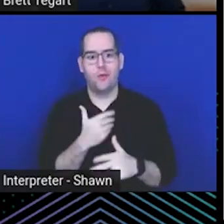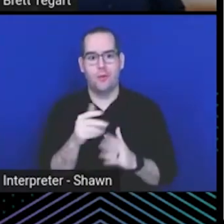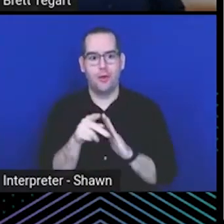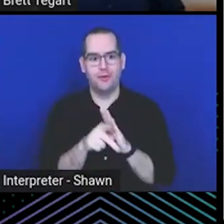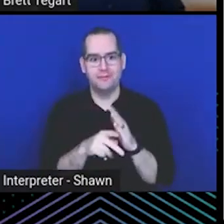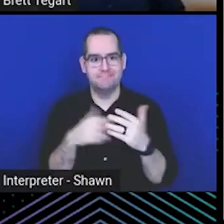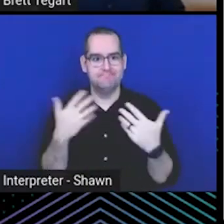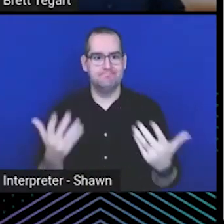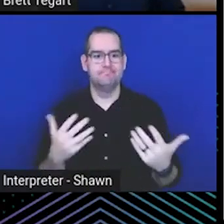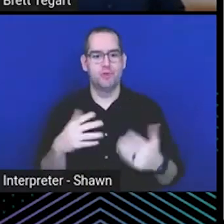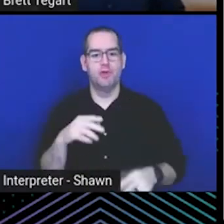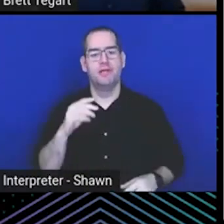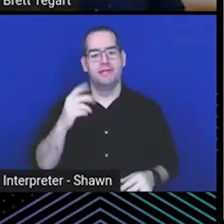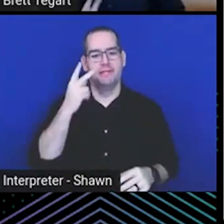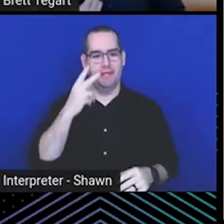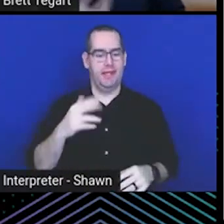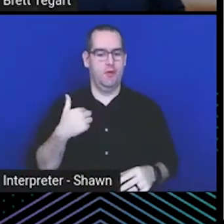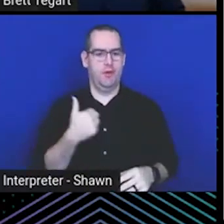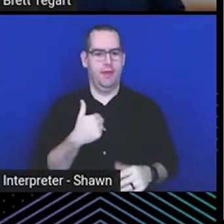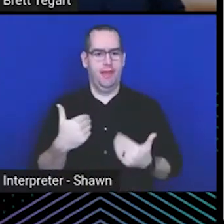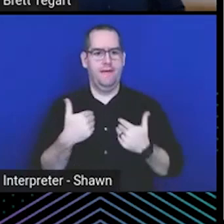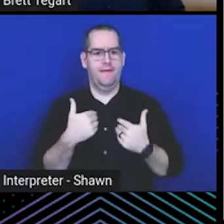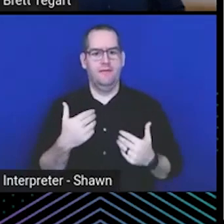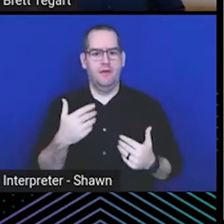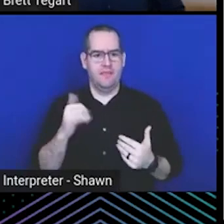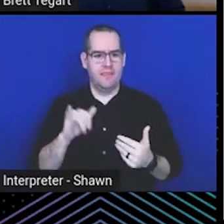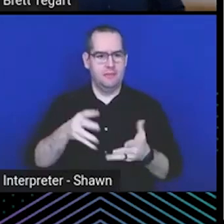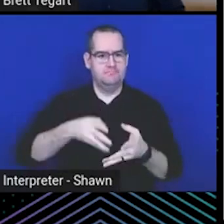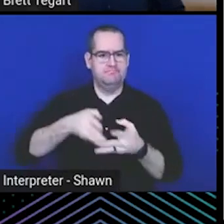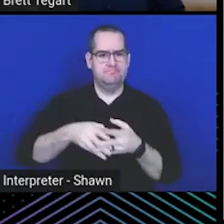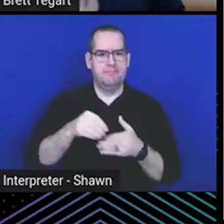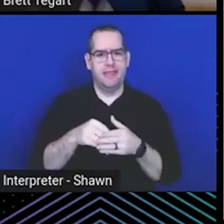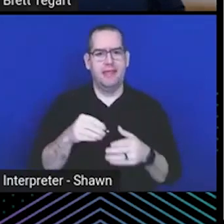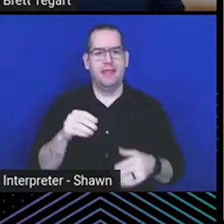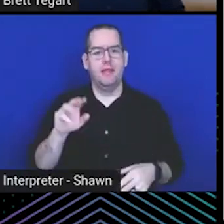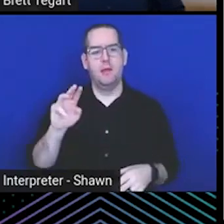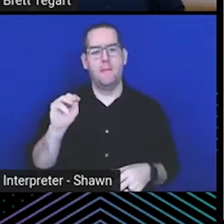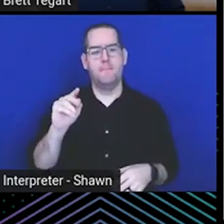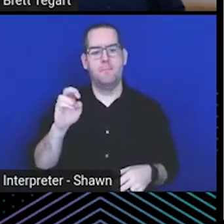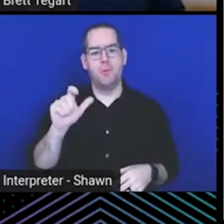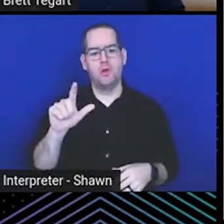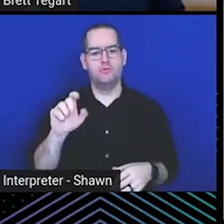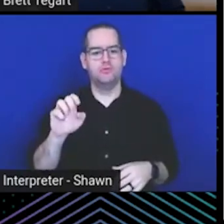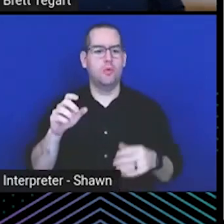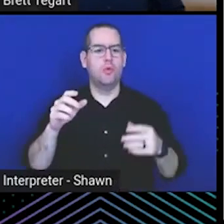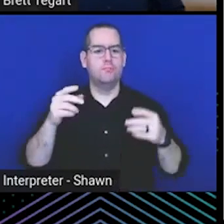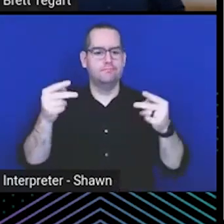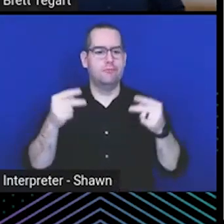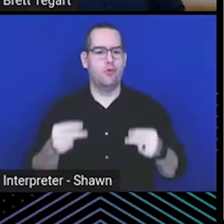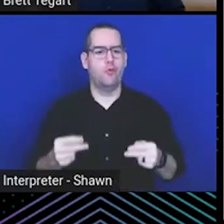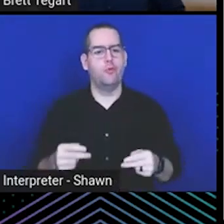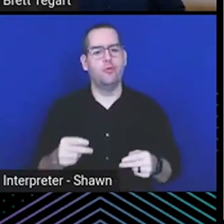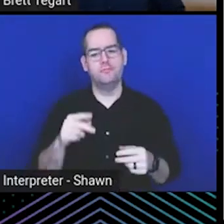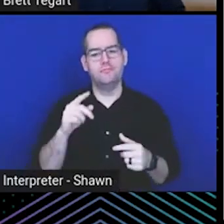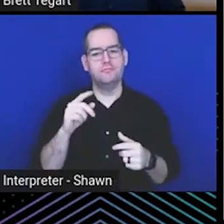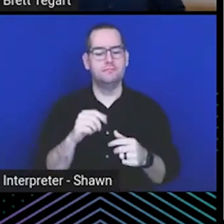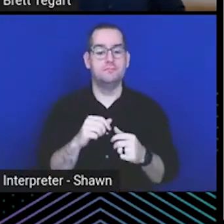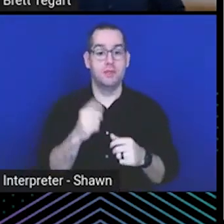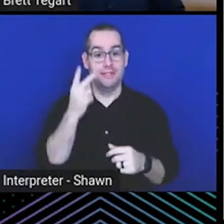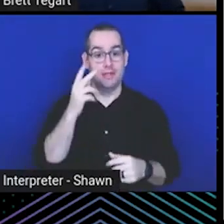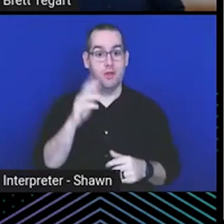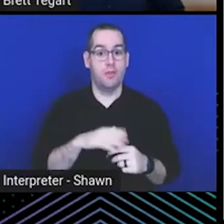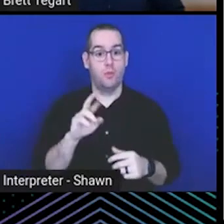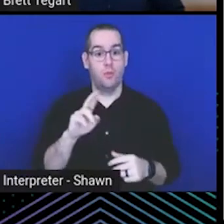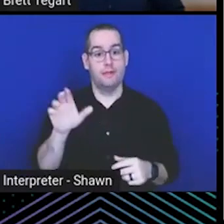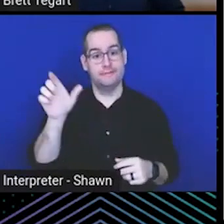have that baked into the module code, and it has to be passed for the module to be built out. You can see on the right-hand side,